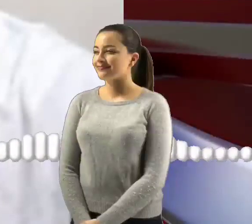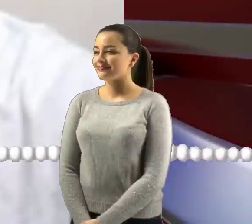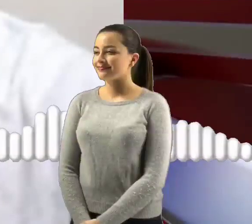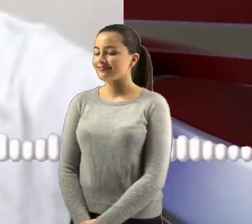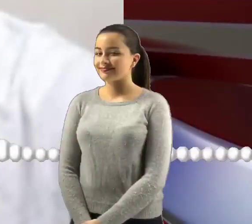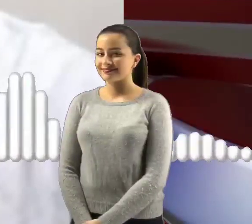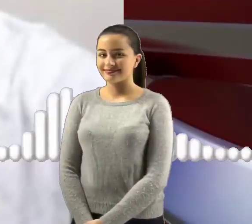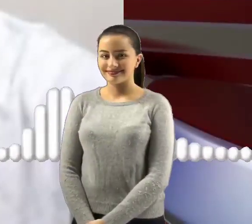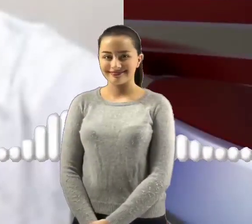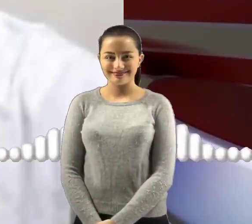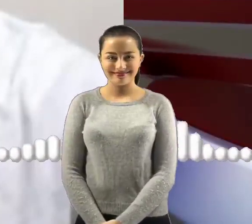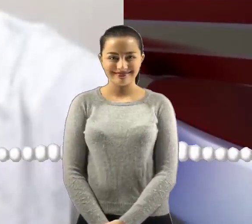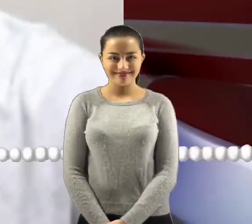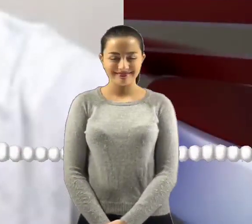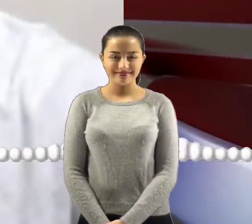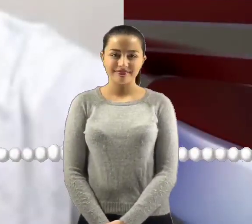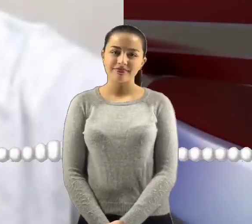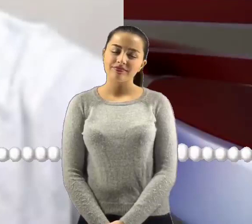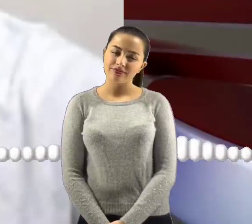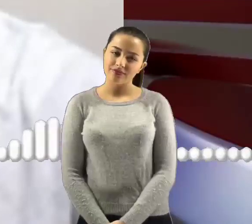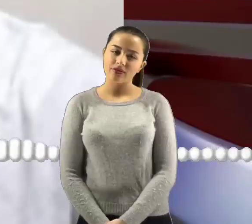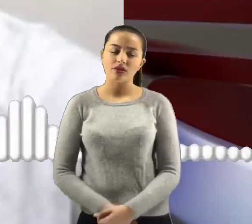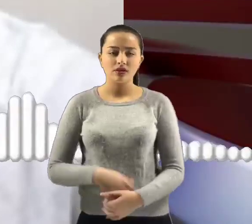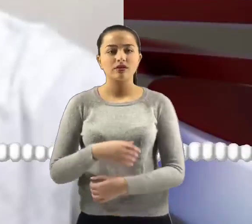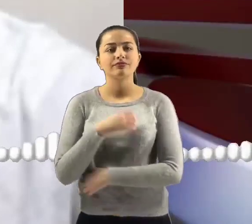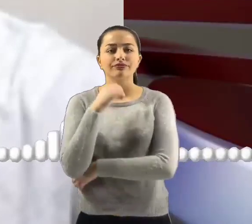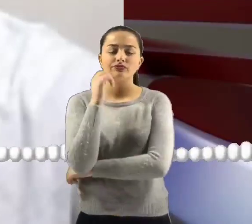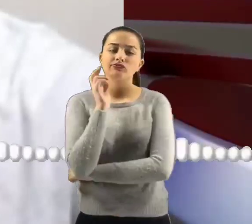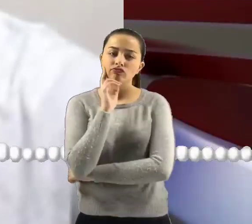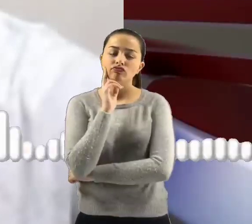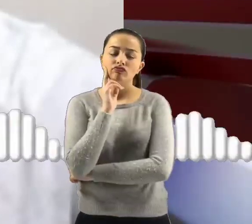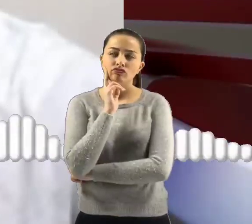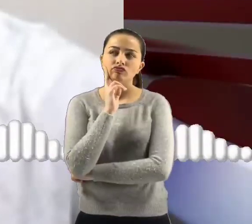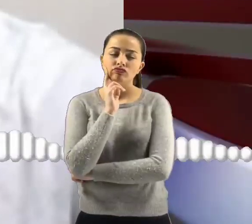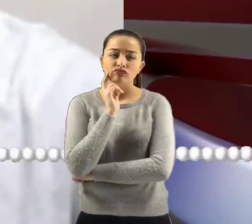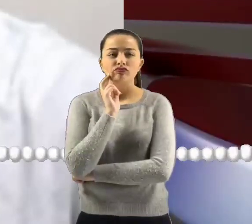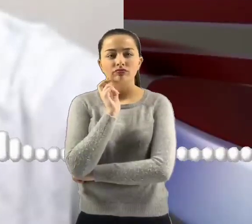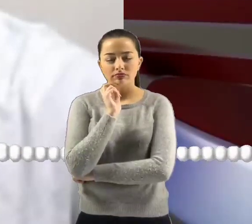na ife ka dịkwa mma n'agbanye na mana amaọkwa nna